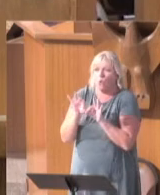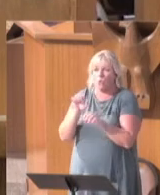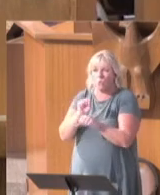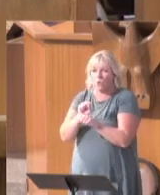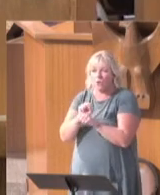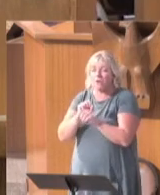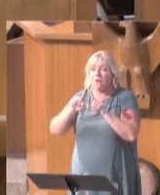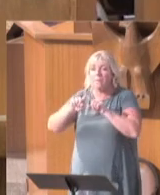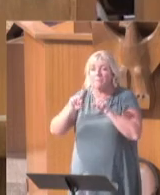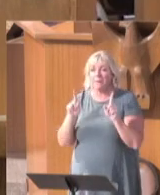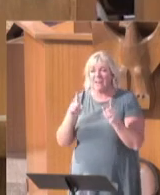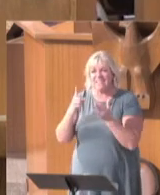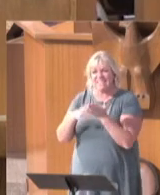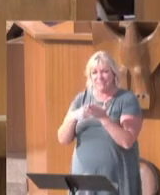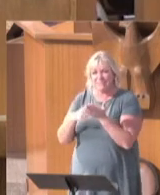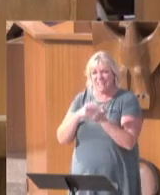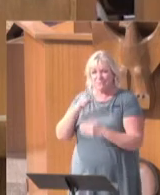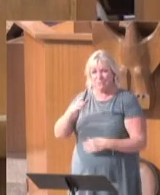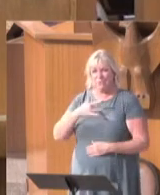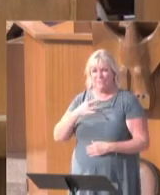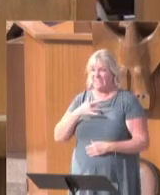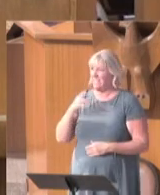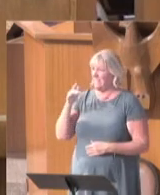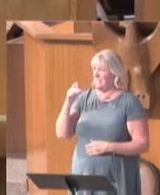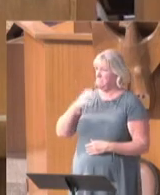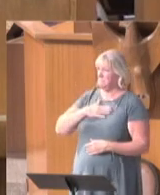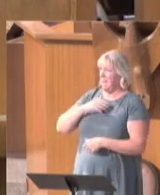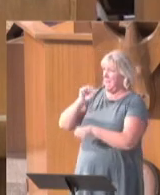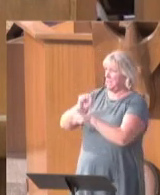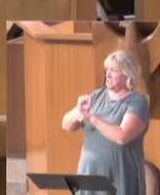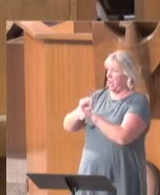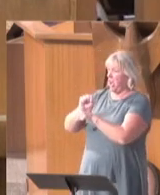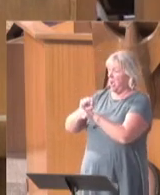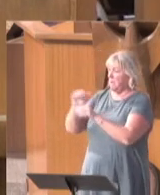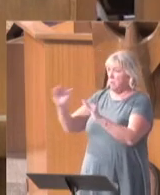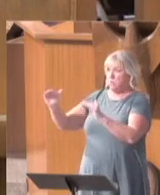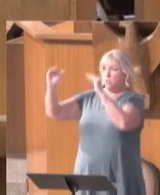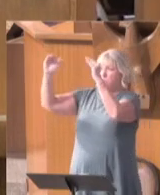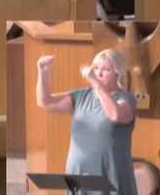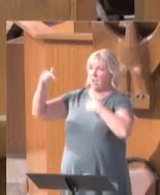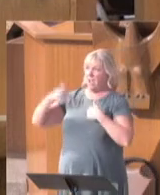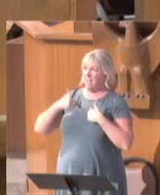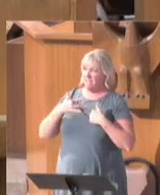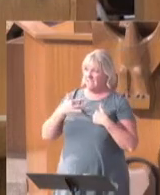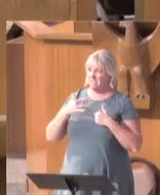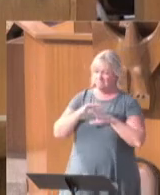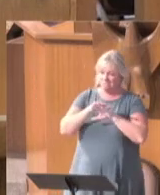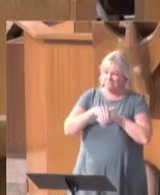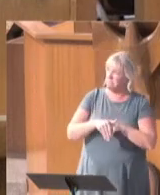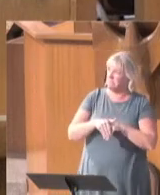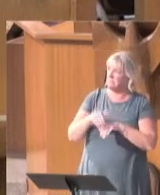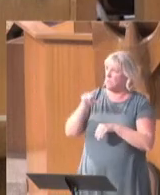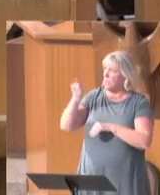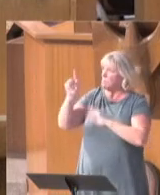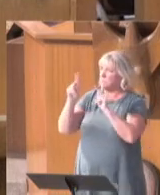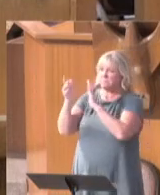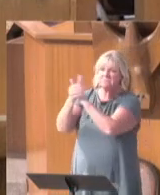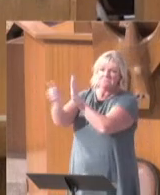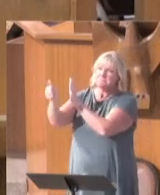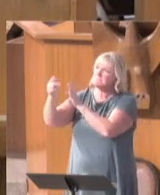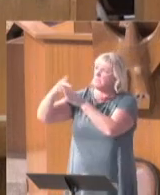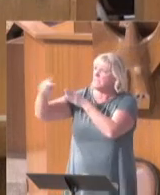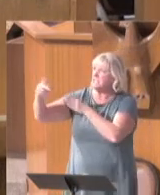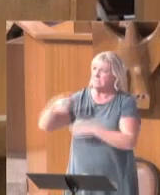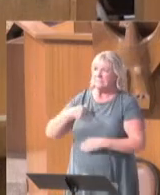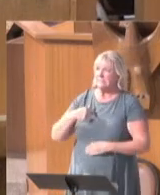you sometimes feel that you're out of your league, that you're an imposter among talented professionals, that you should